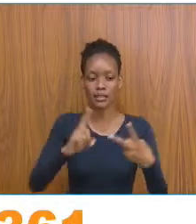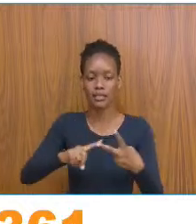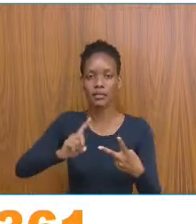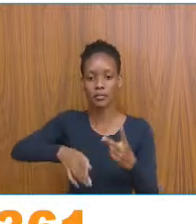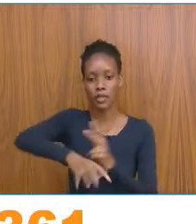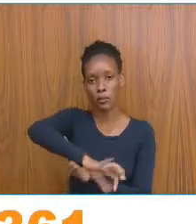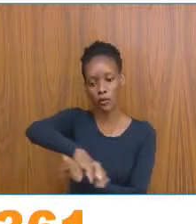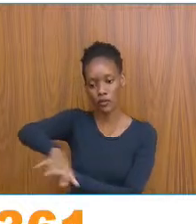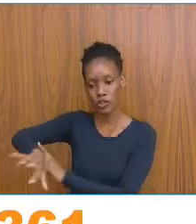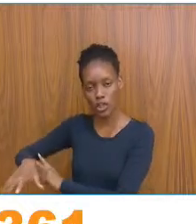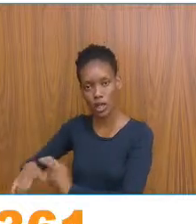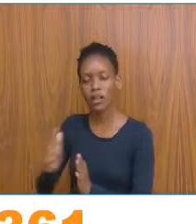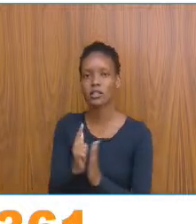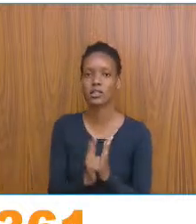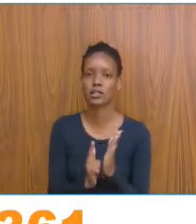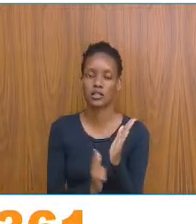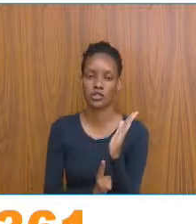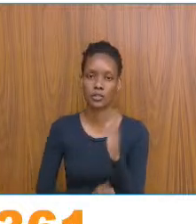provincial legislatures.